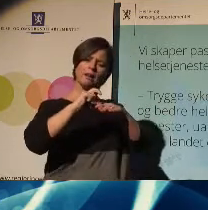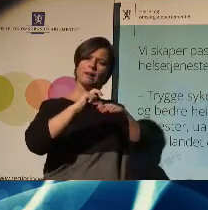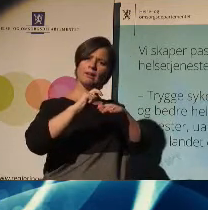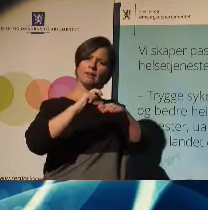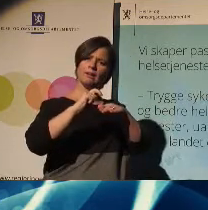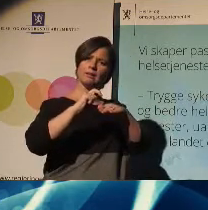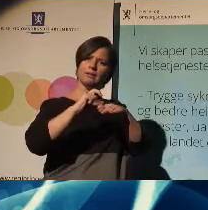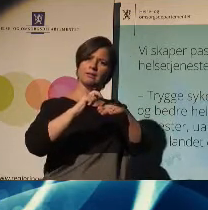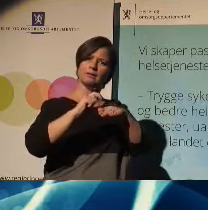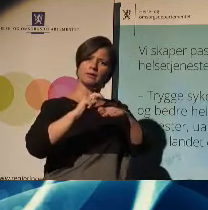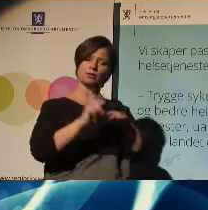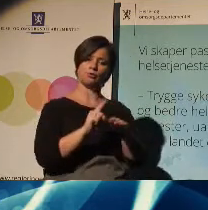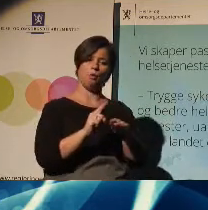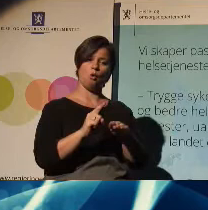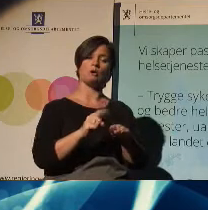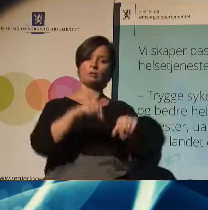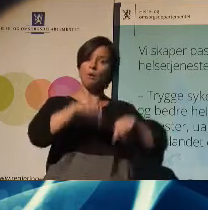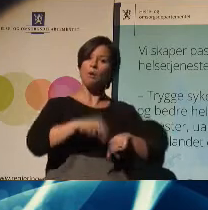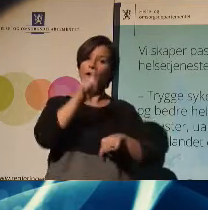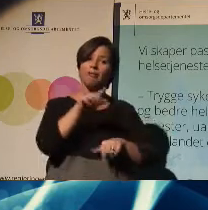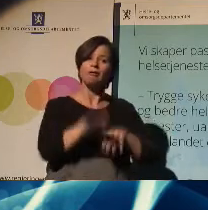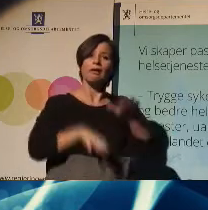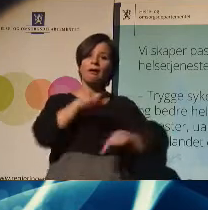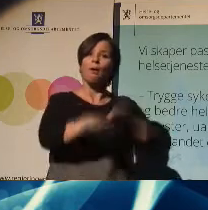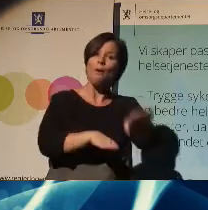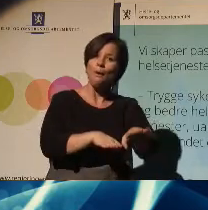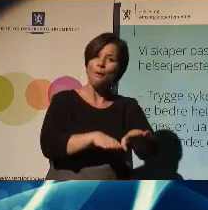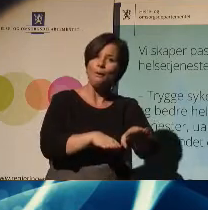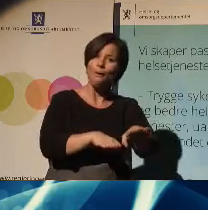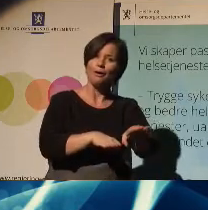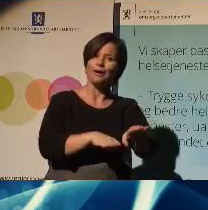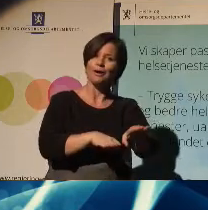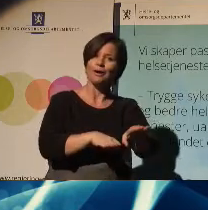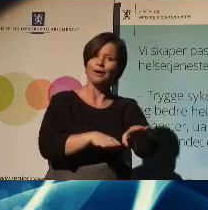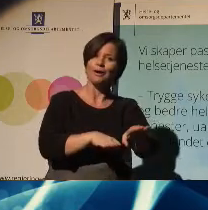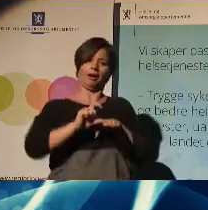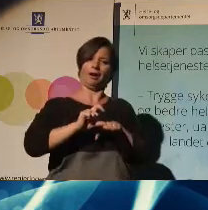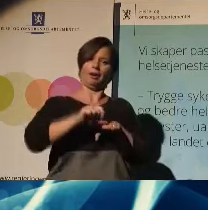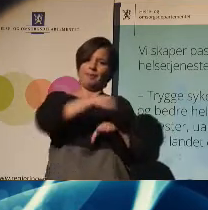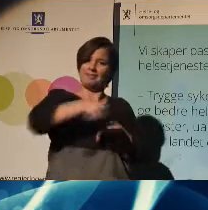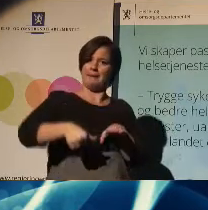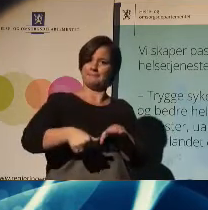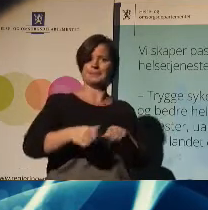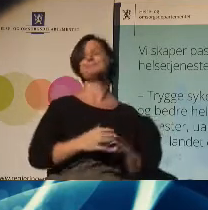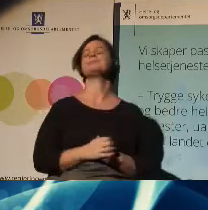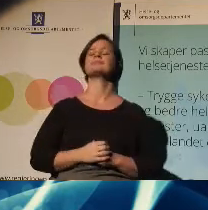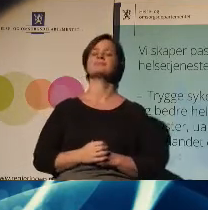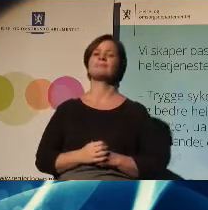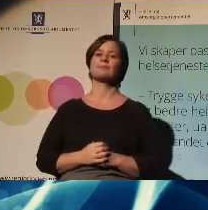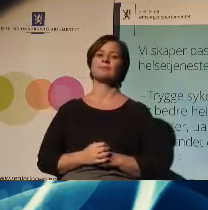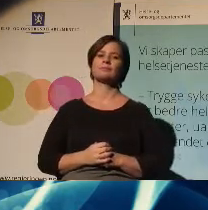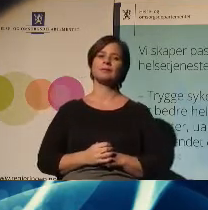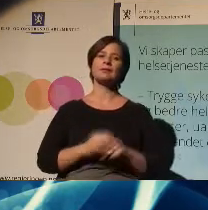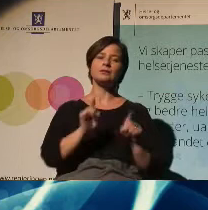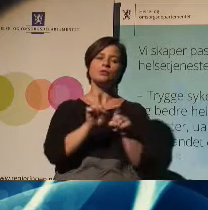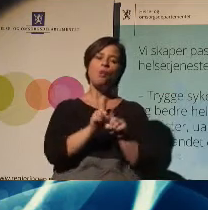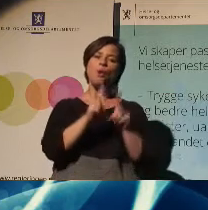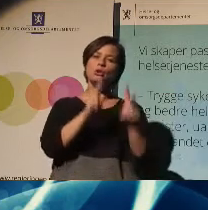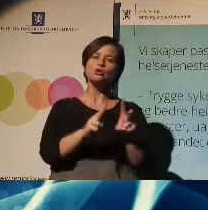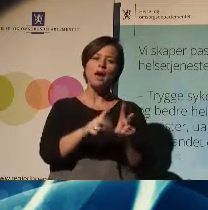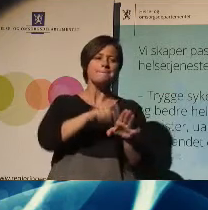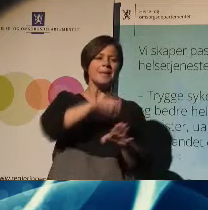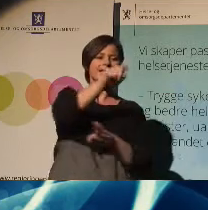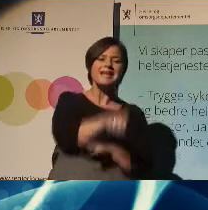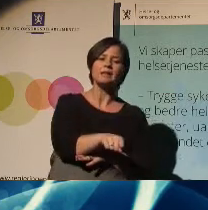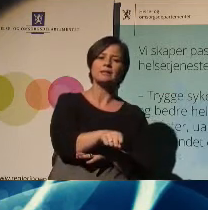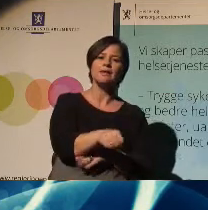little bars on the floor, and now he can walk. And that's why the slide says the patient as the teacher, because it is the patient telling